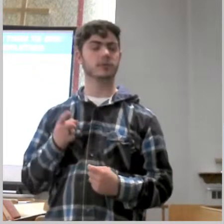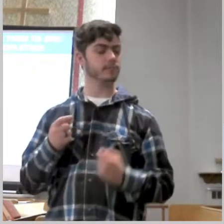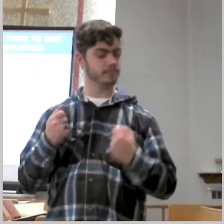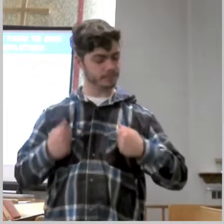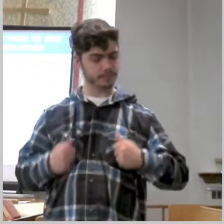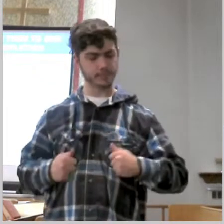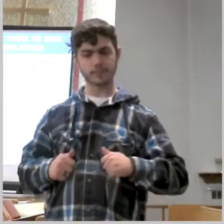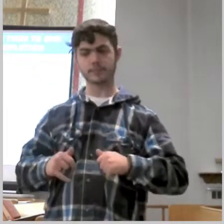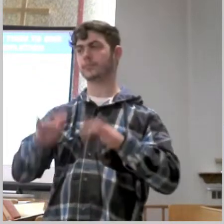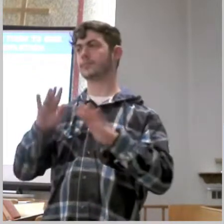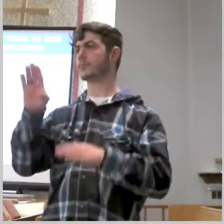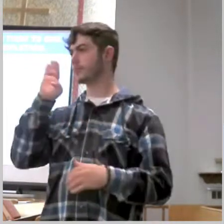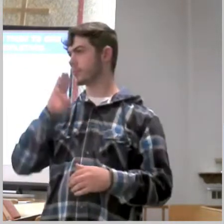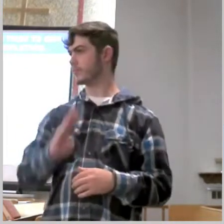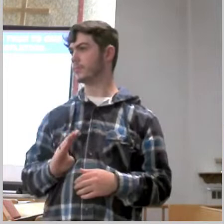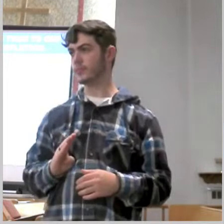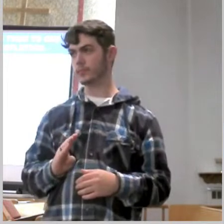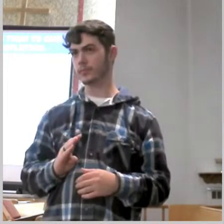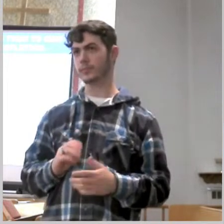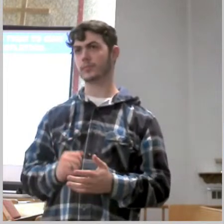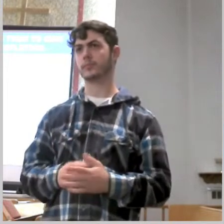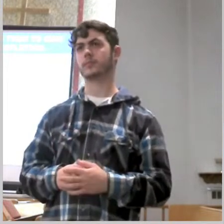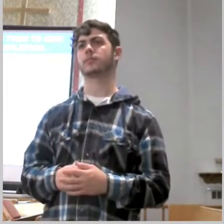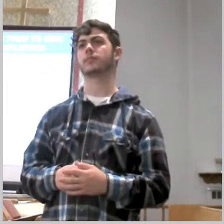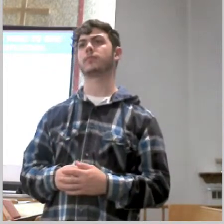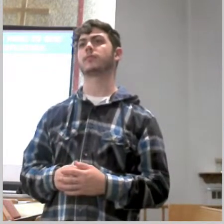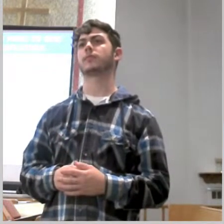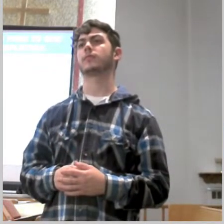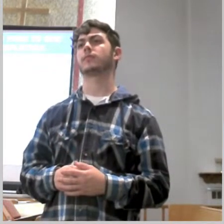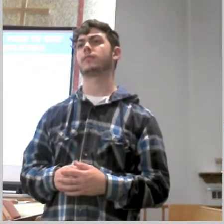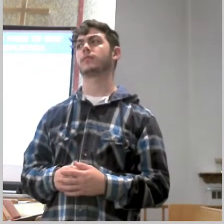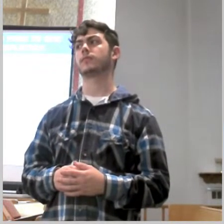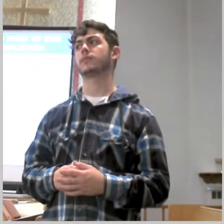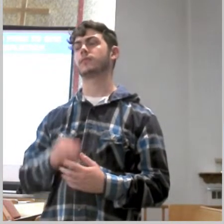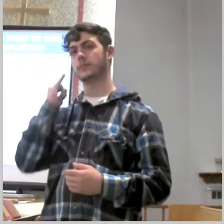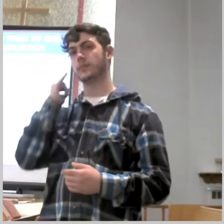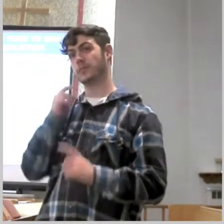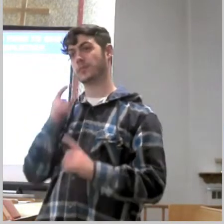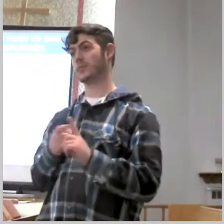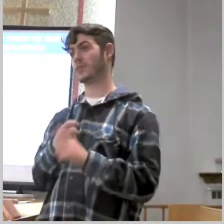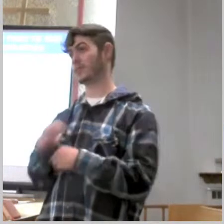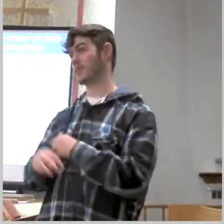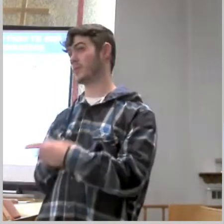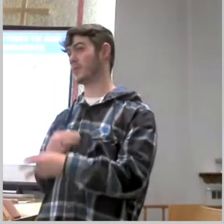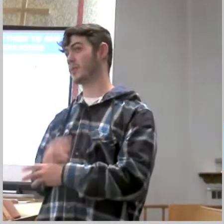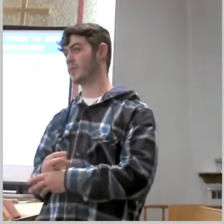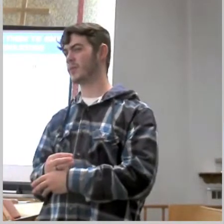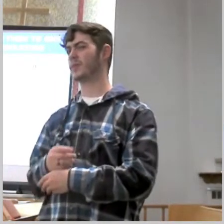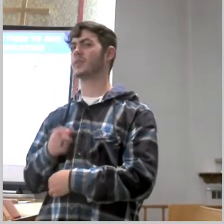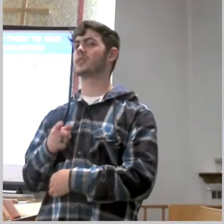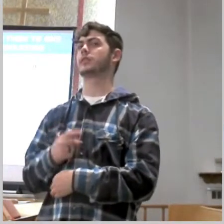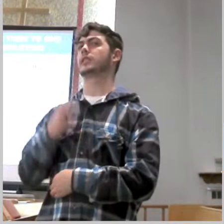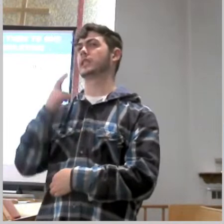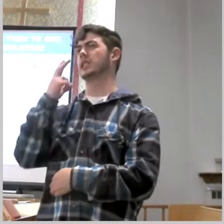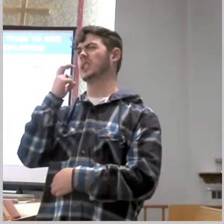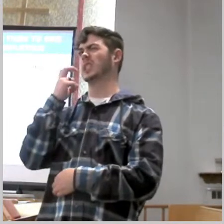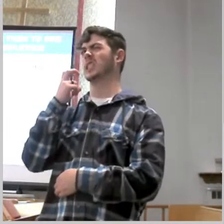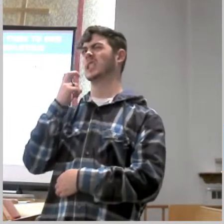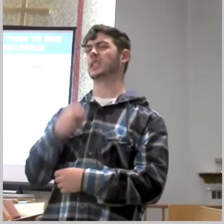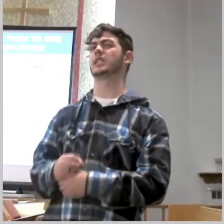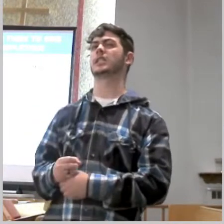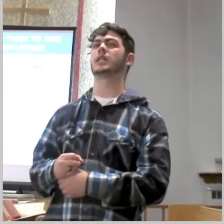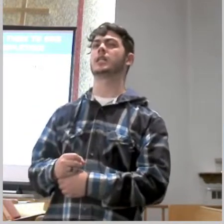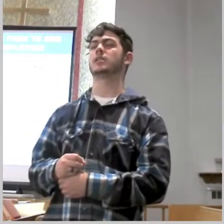God. Not having a worldly reaction that typically, as I said before, may involve suspicion or